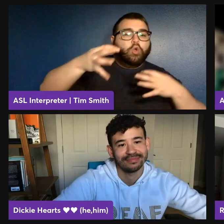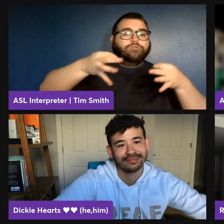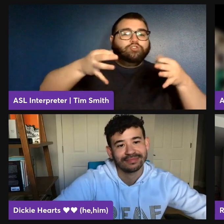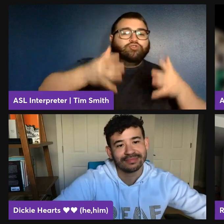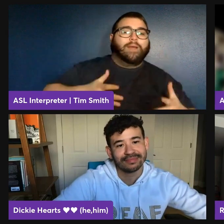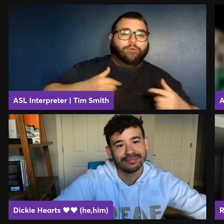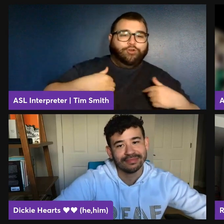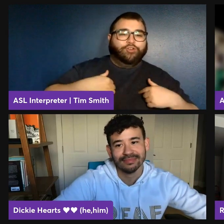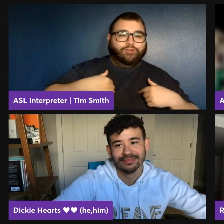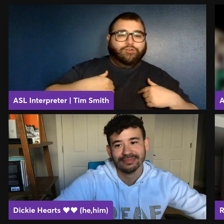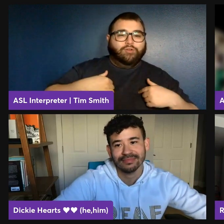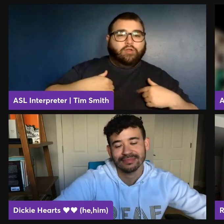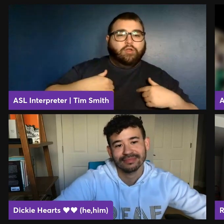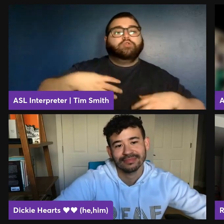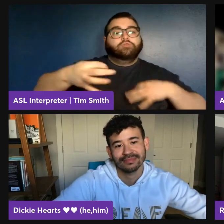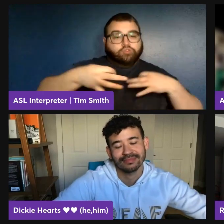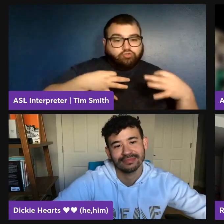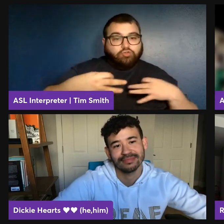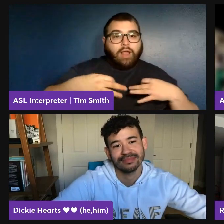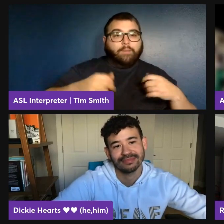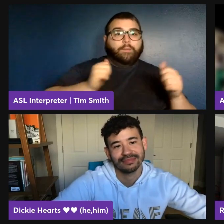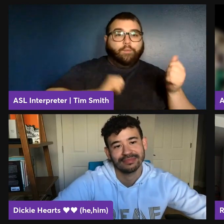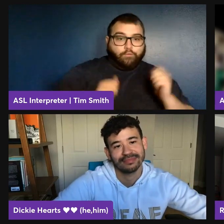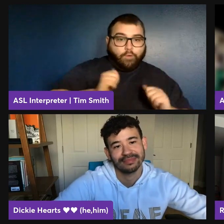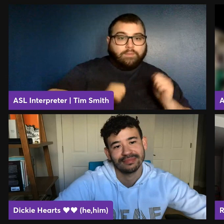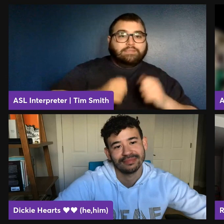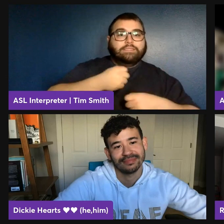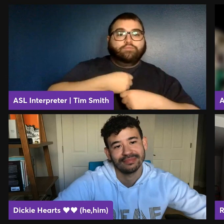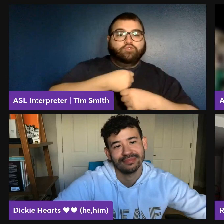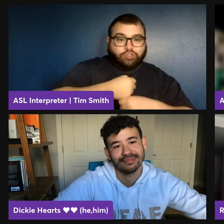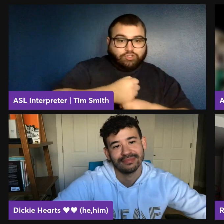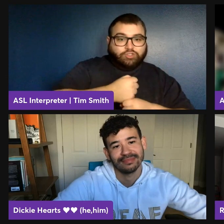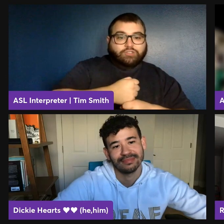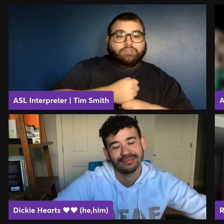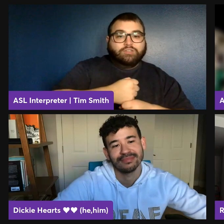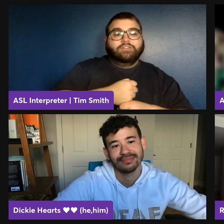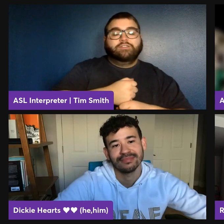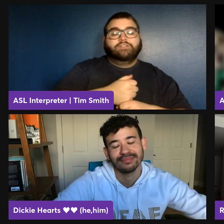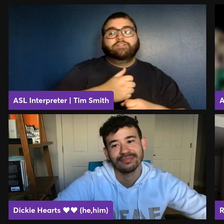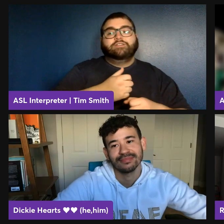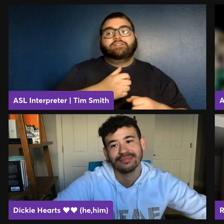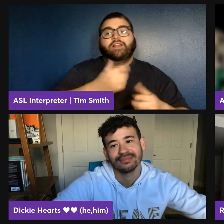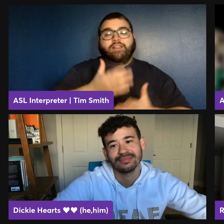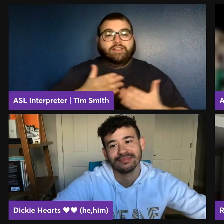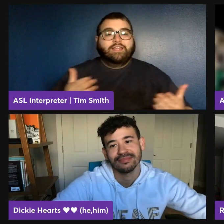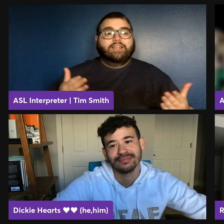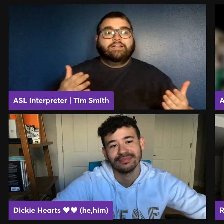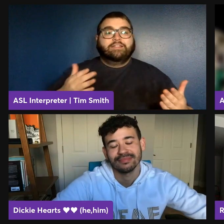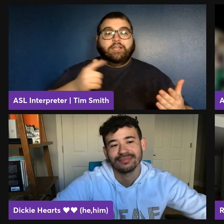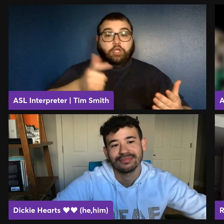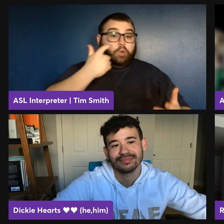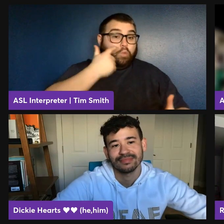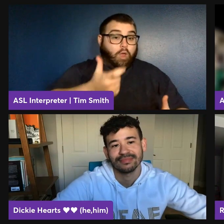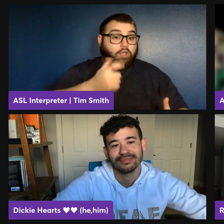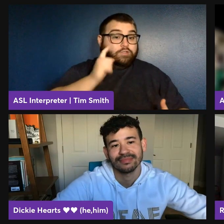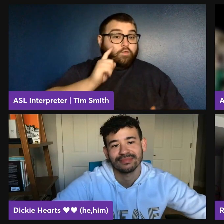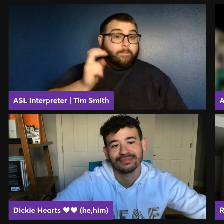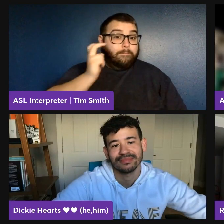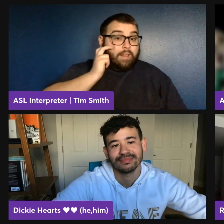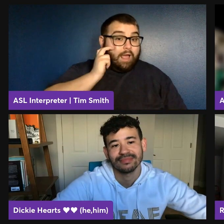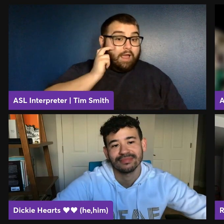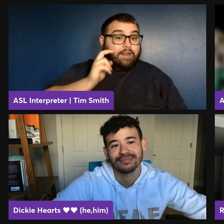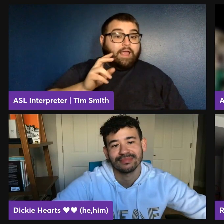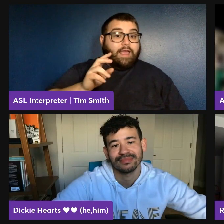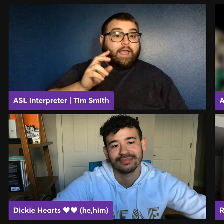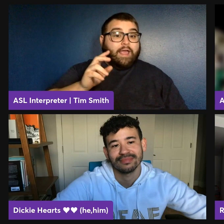performances and productions and video and things that you would watch for blind and visually